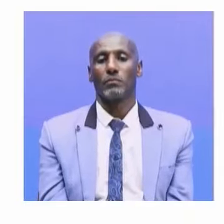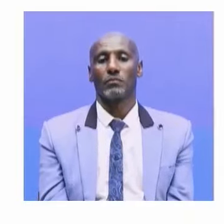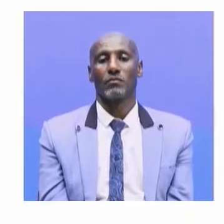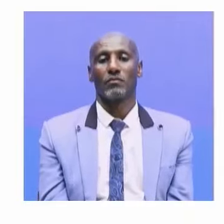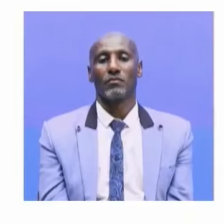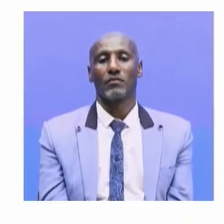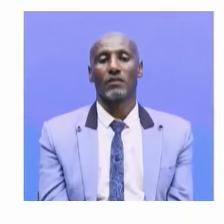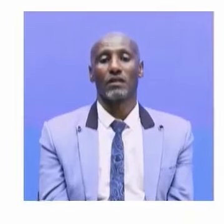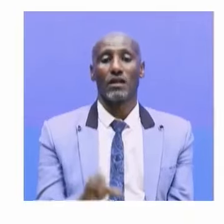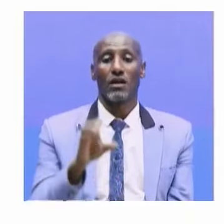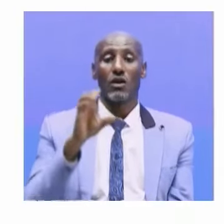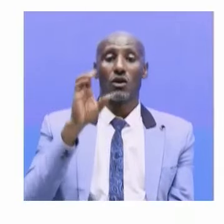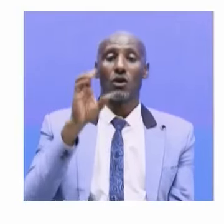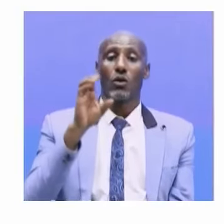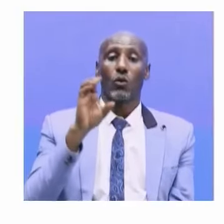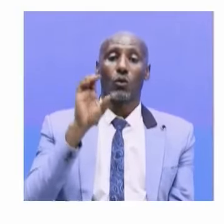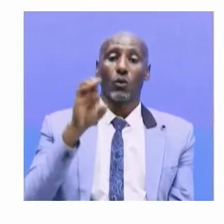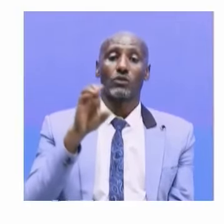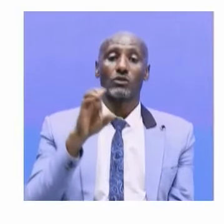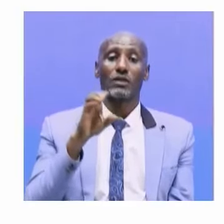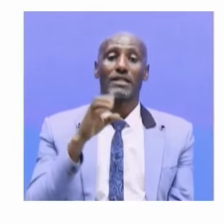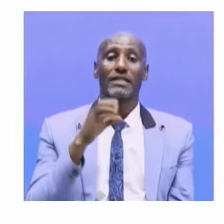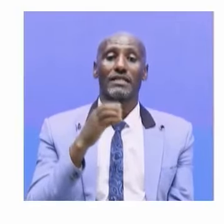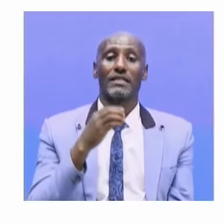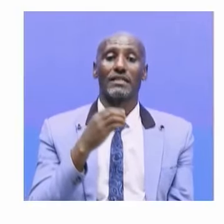Consonant letters.